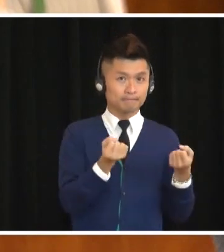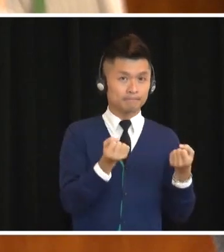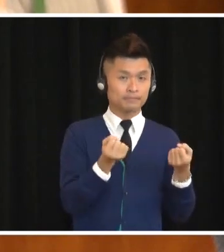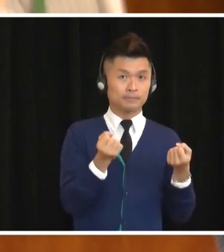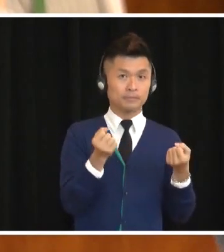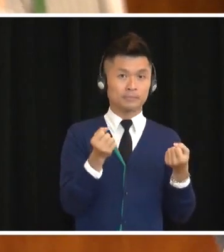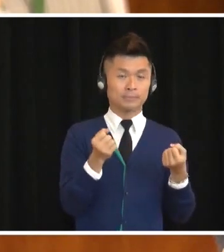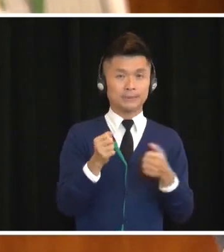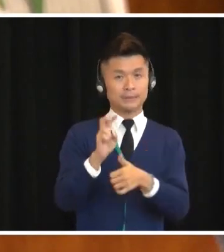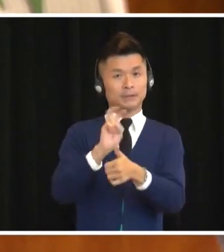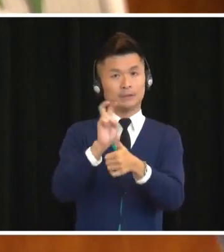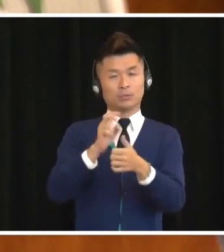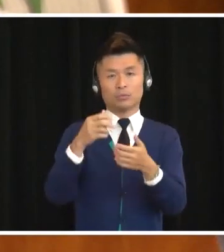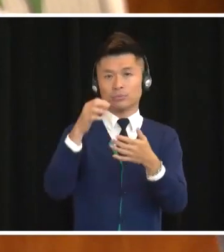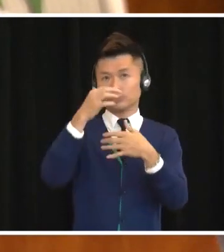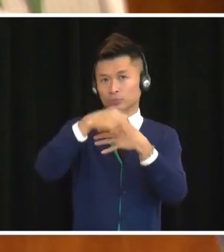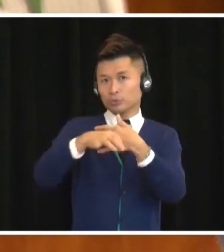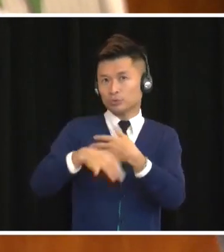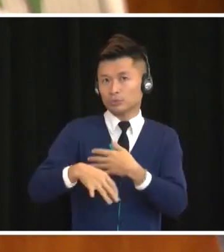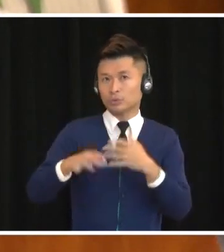family